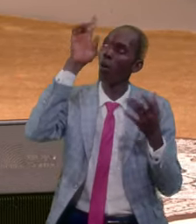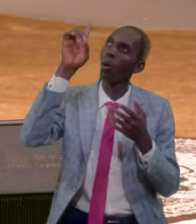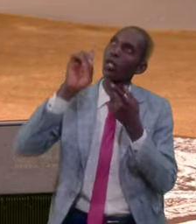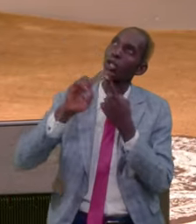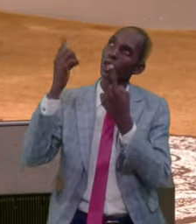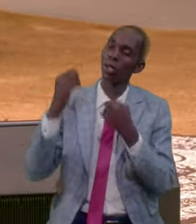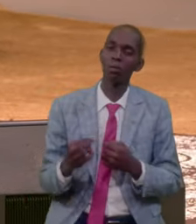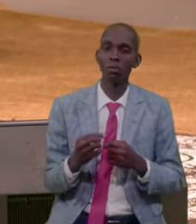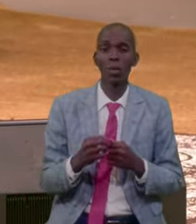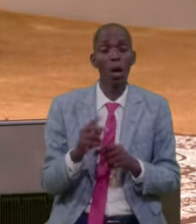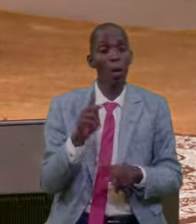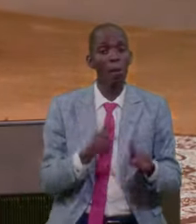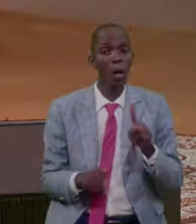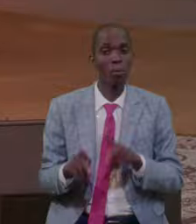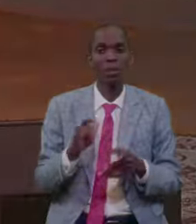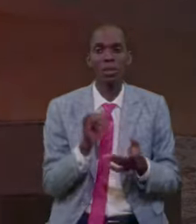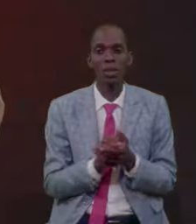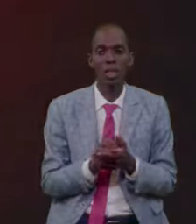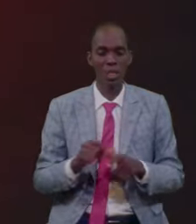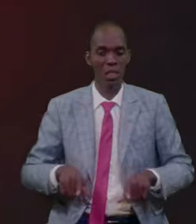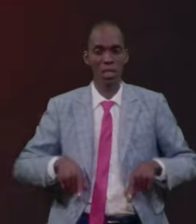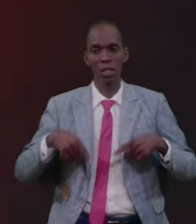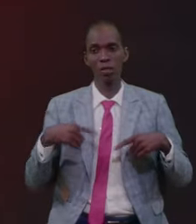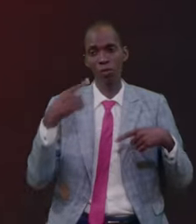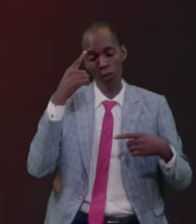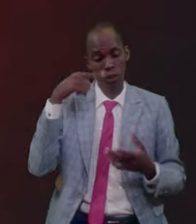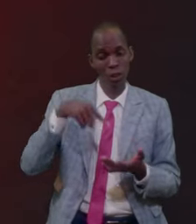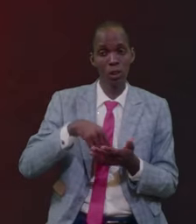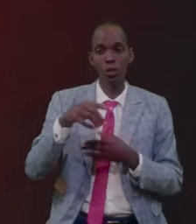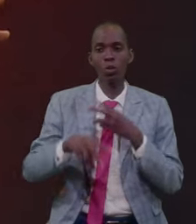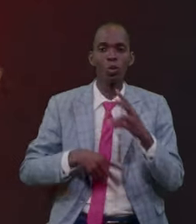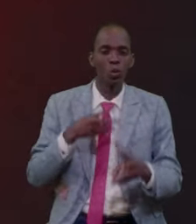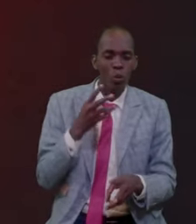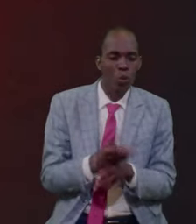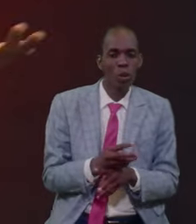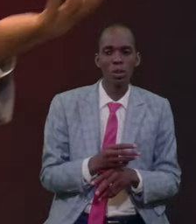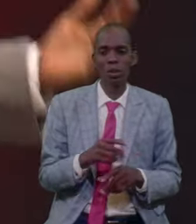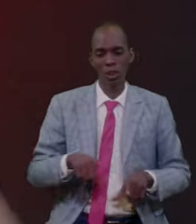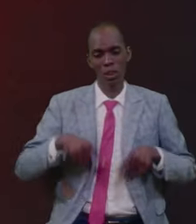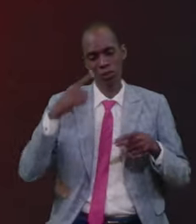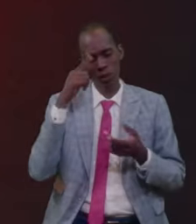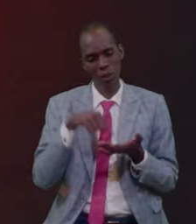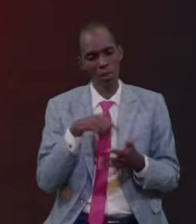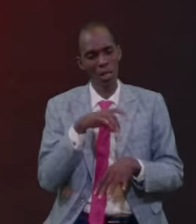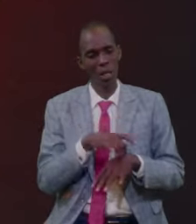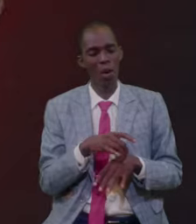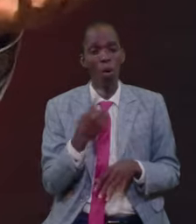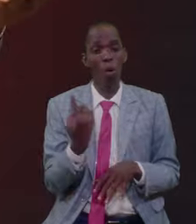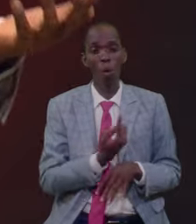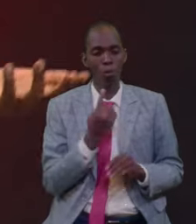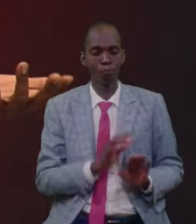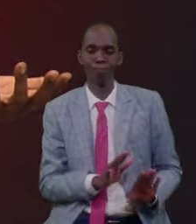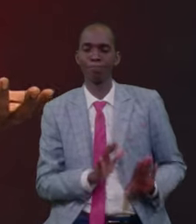are only for the world, only for the earth, they're running away from the challenges of life.